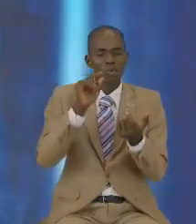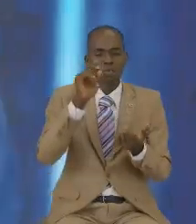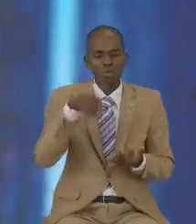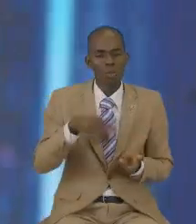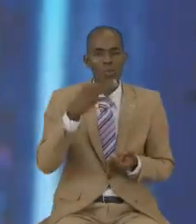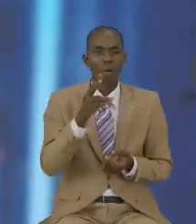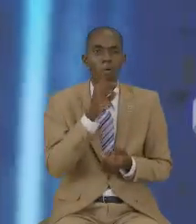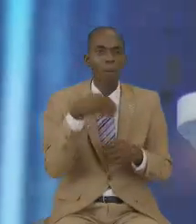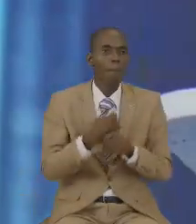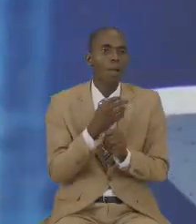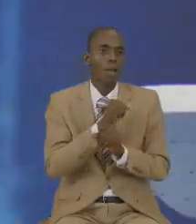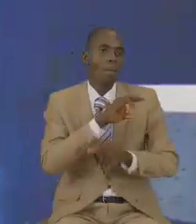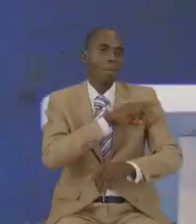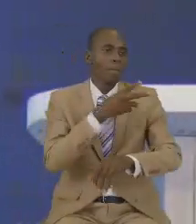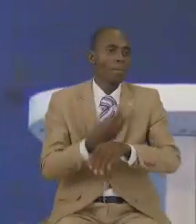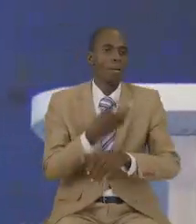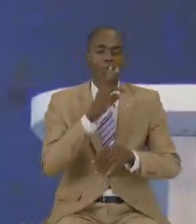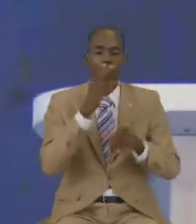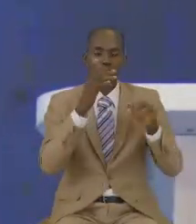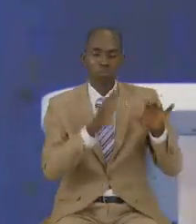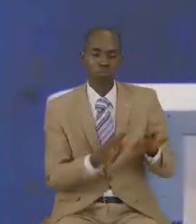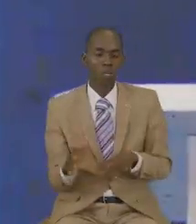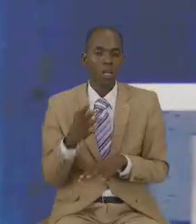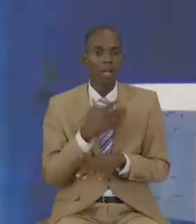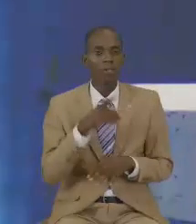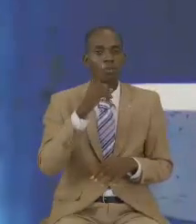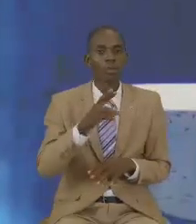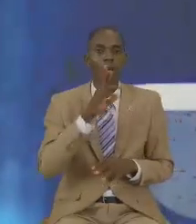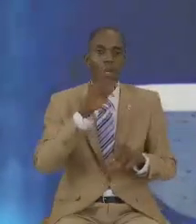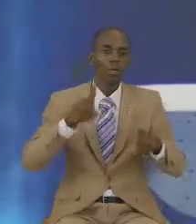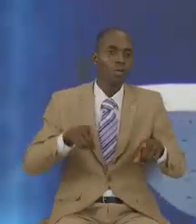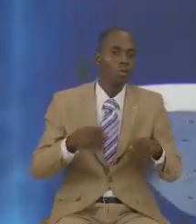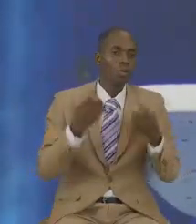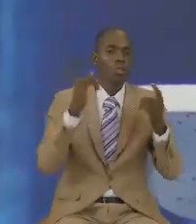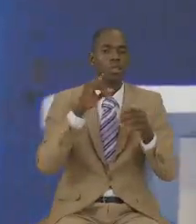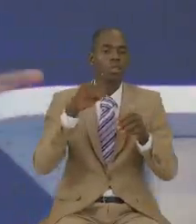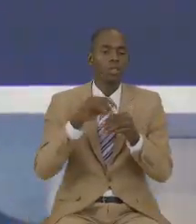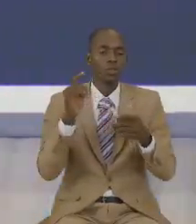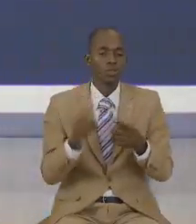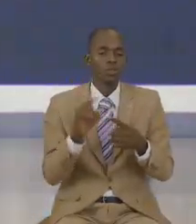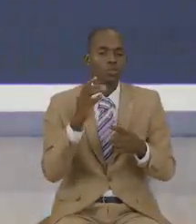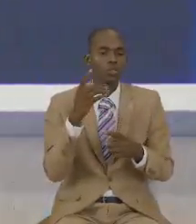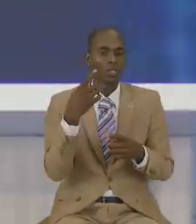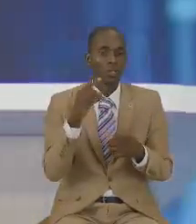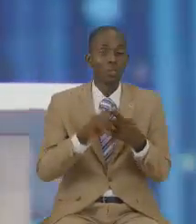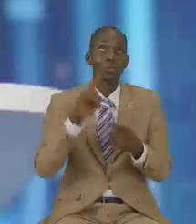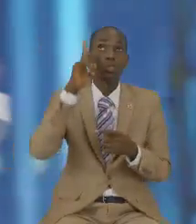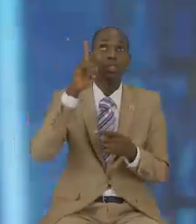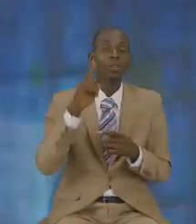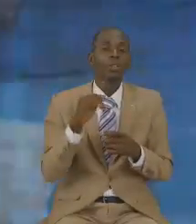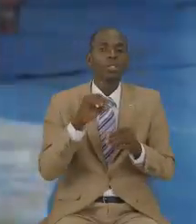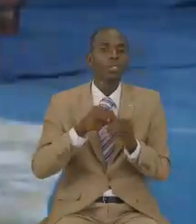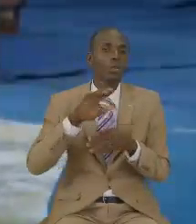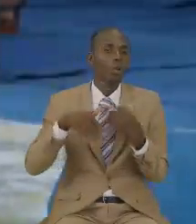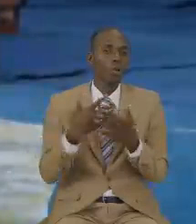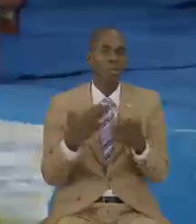a mighty ocean, and you are growing into him in all things, which is the head,